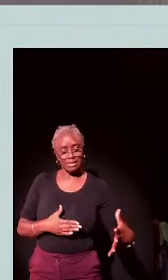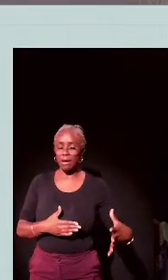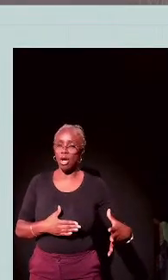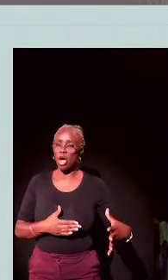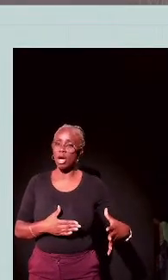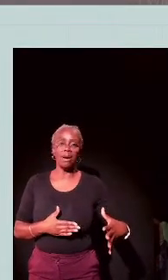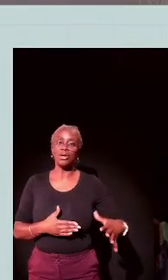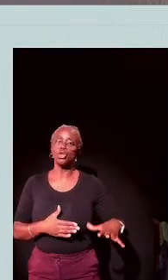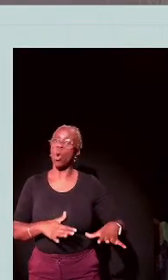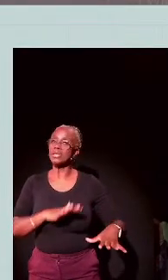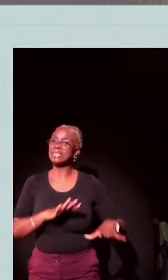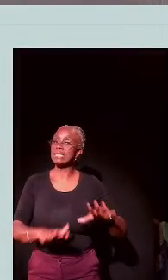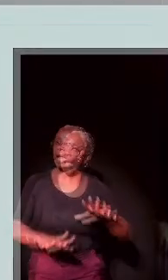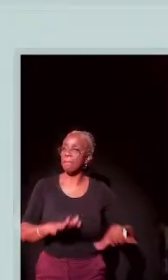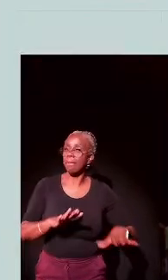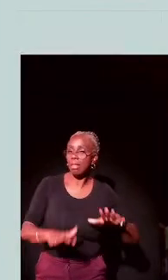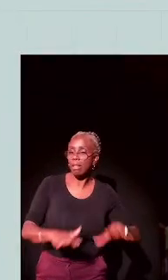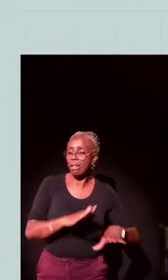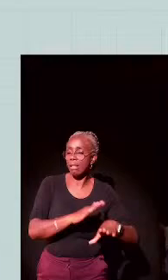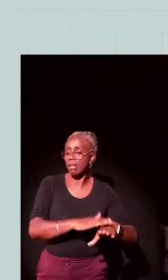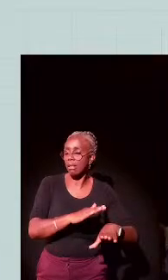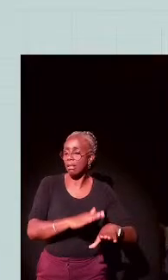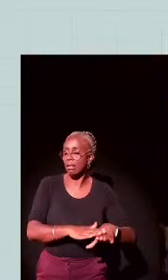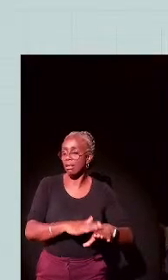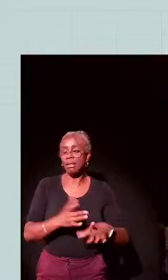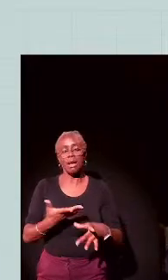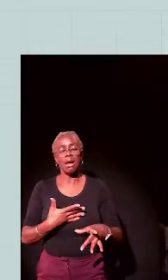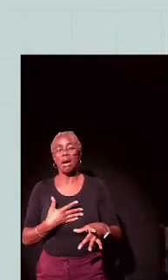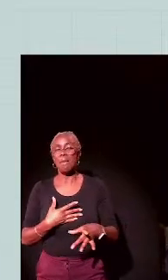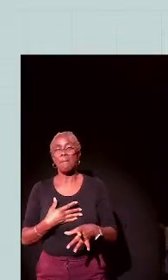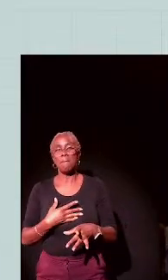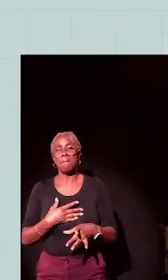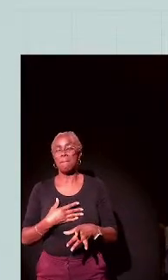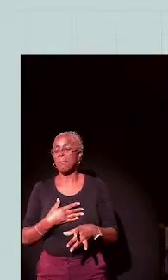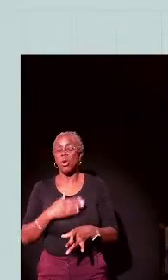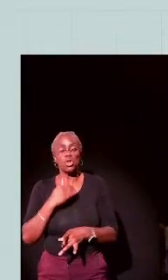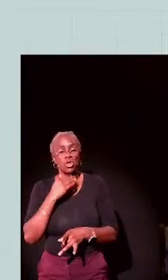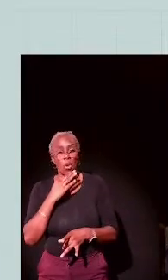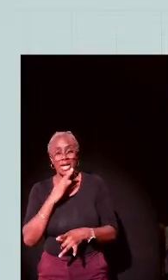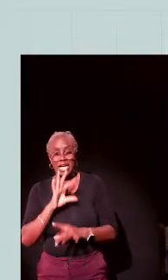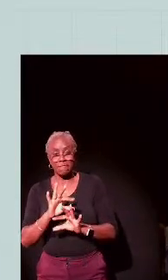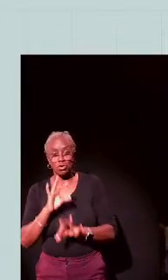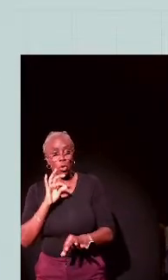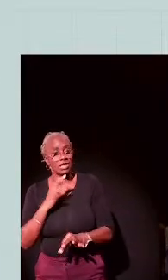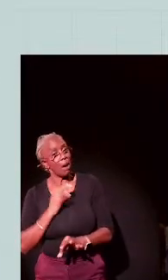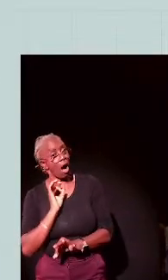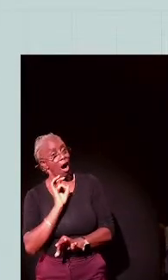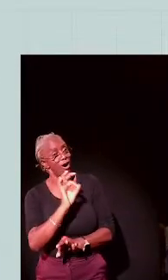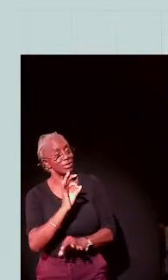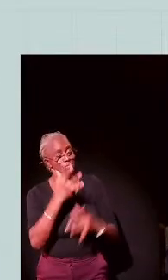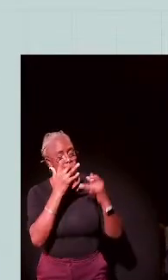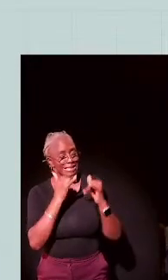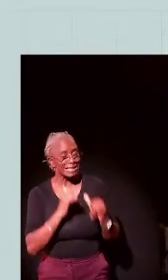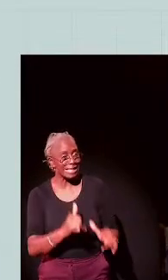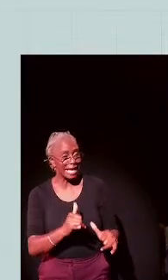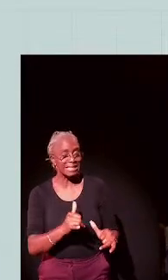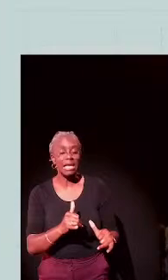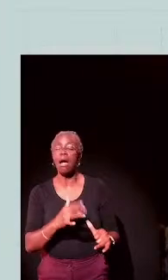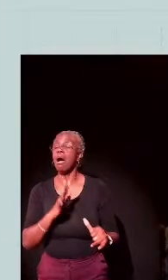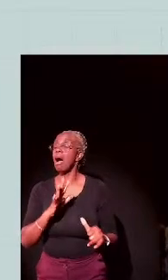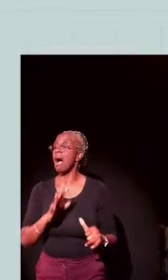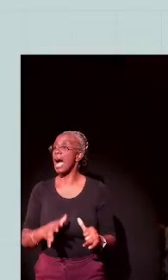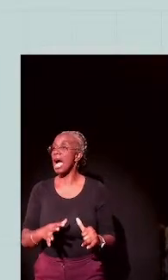anymore. But I didn't have a lot of choice. I kind of just went ahead testing it anyways. And we did a few things. We